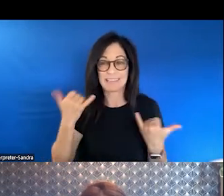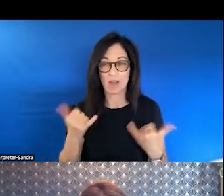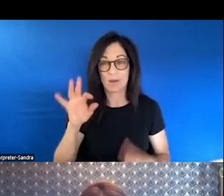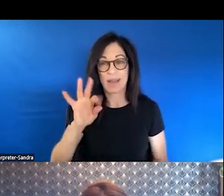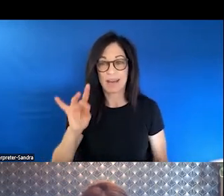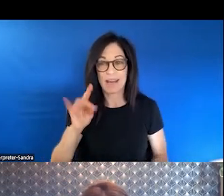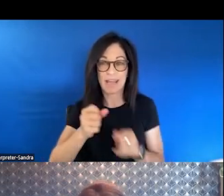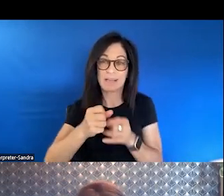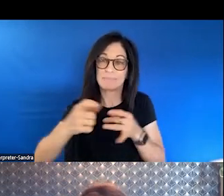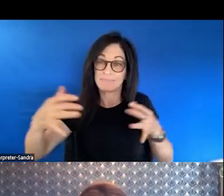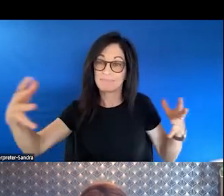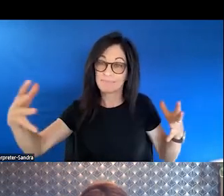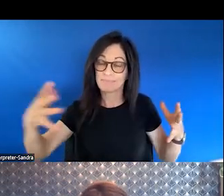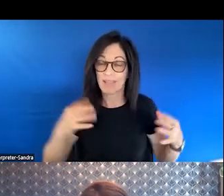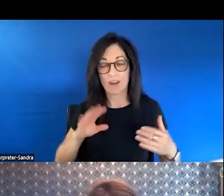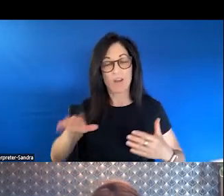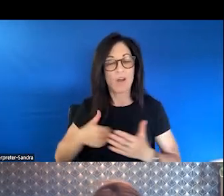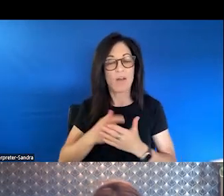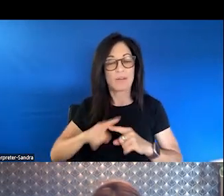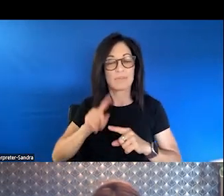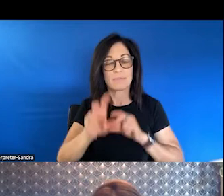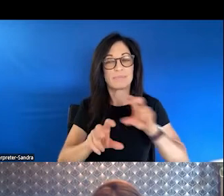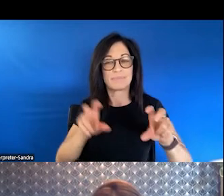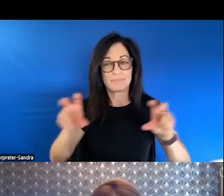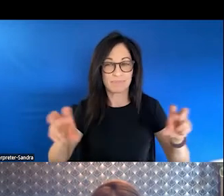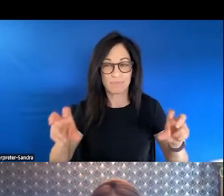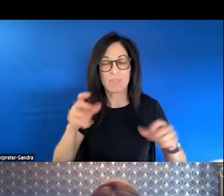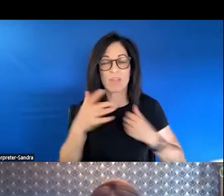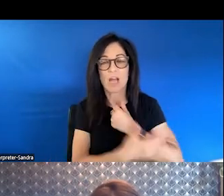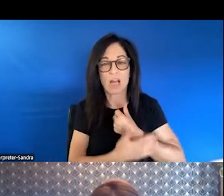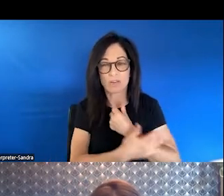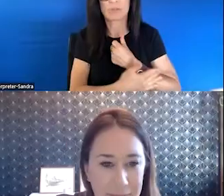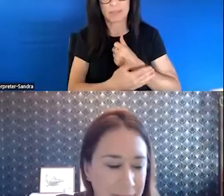all of the investments that the nation is making towards that.